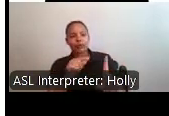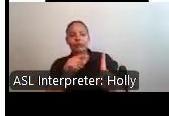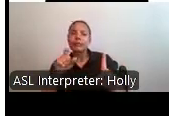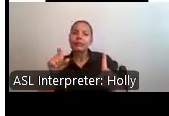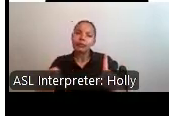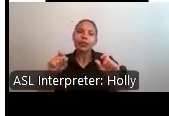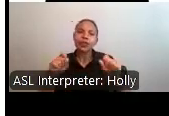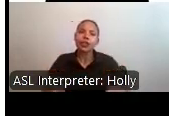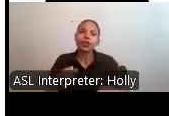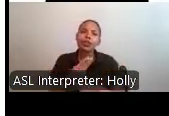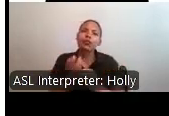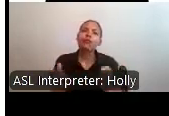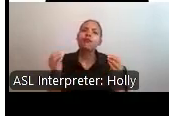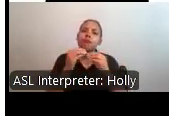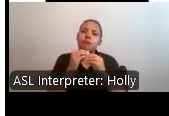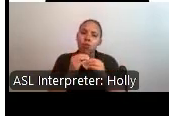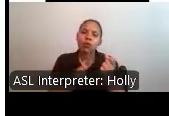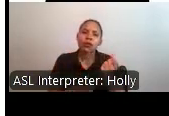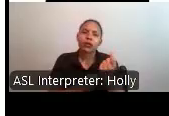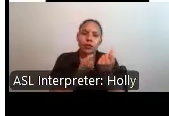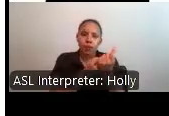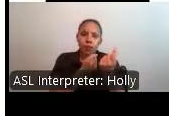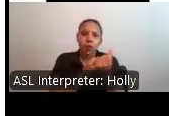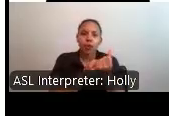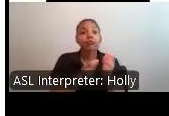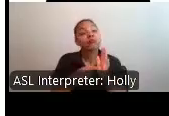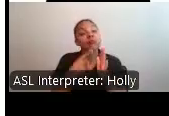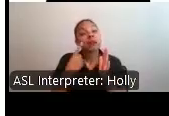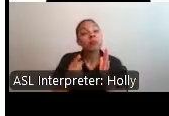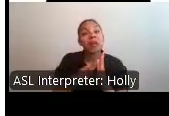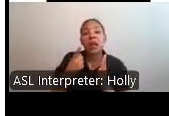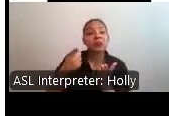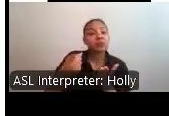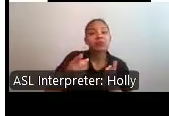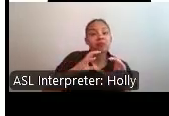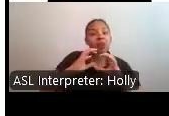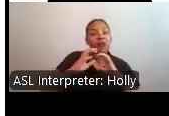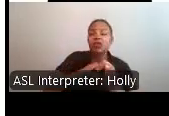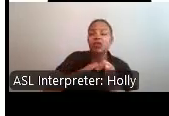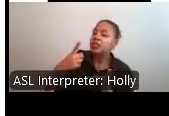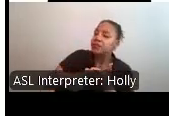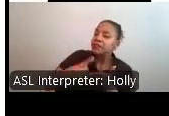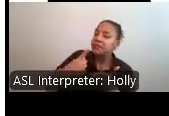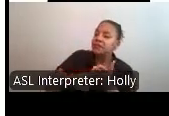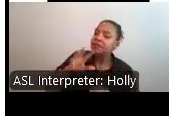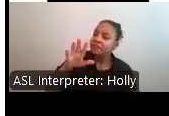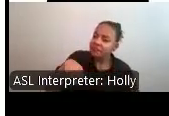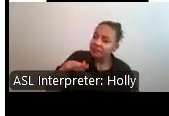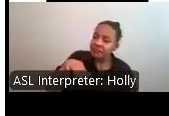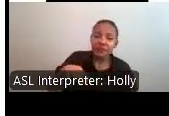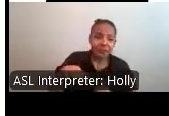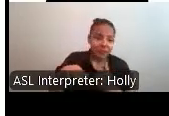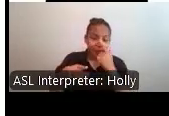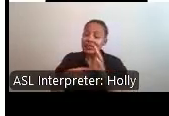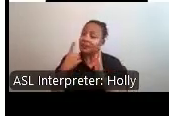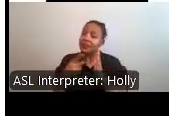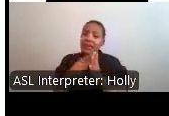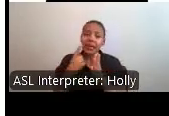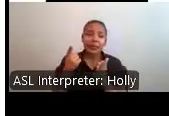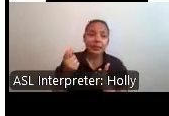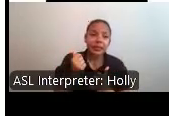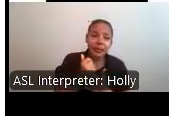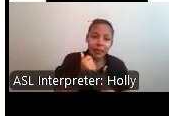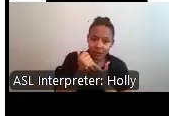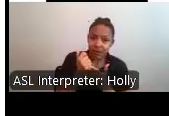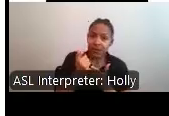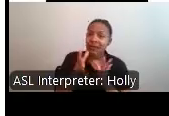someone who specializes in managing stress or emotions while job searching. Would you like help connecting to a resource? And that brings us